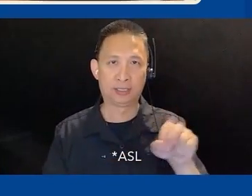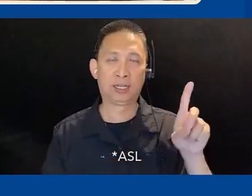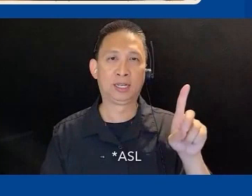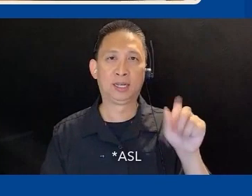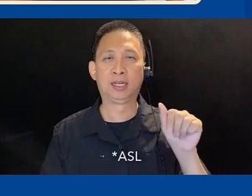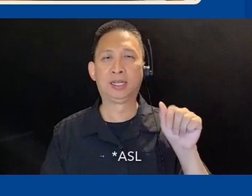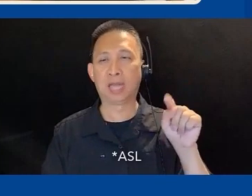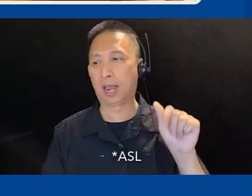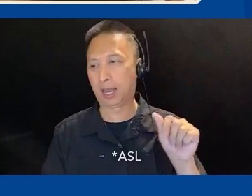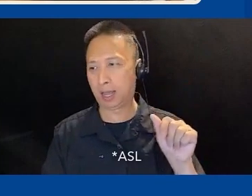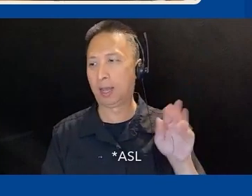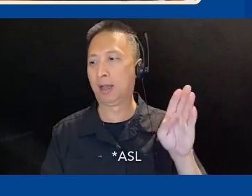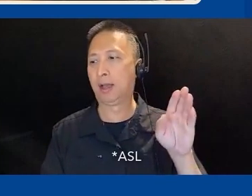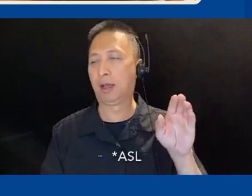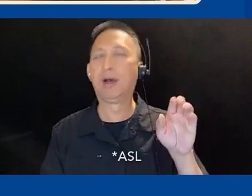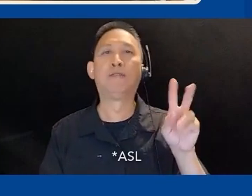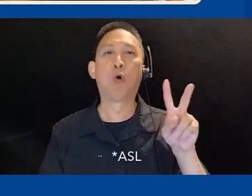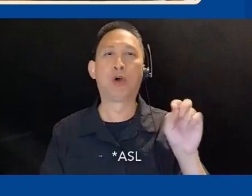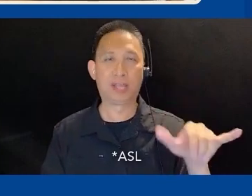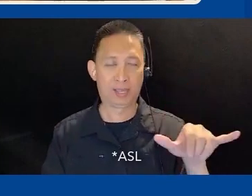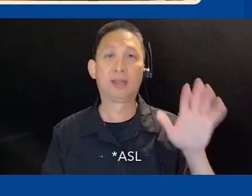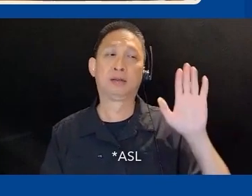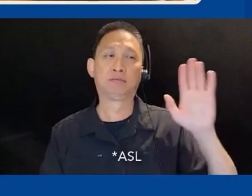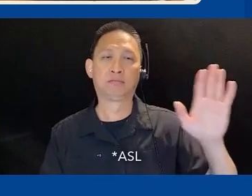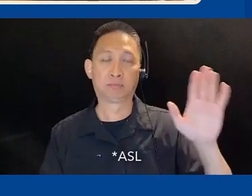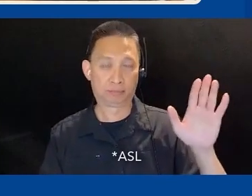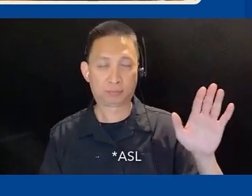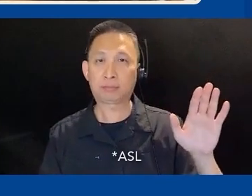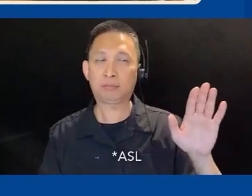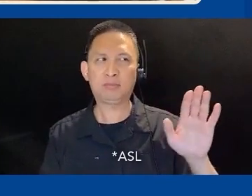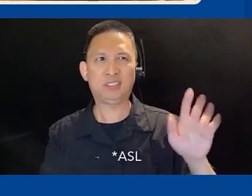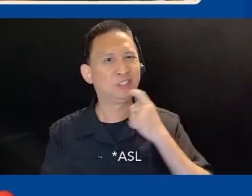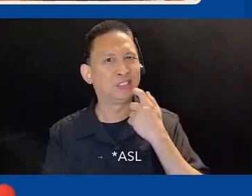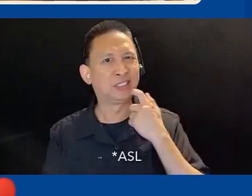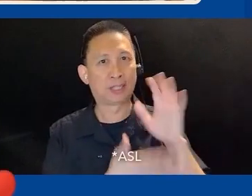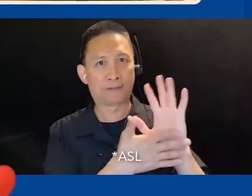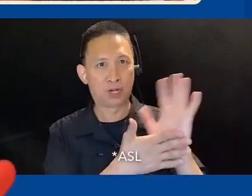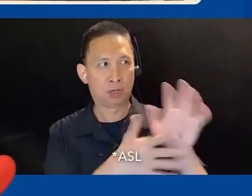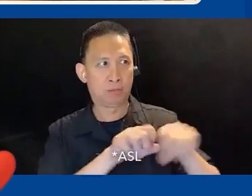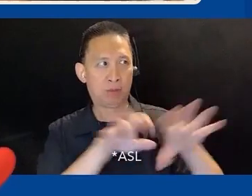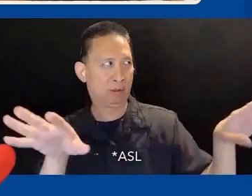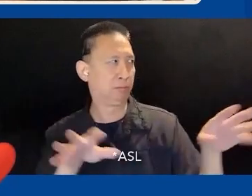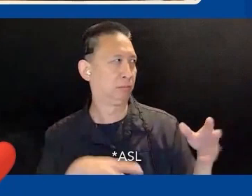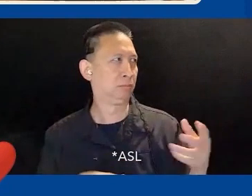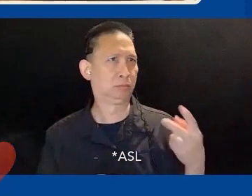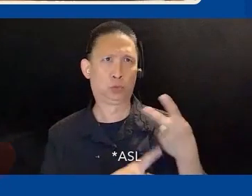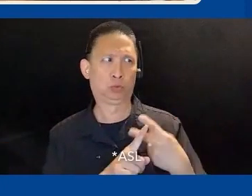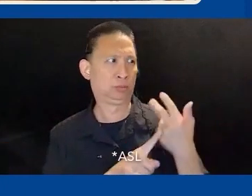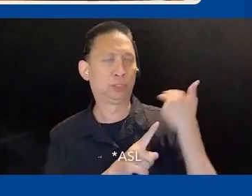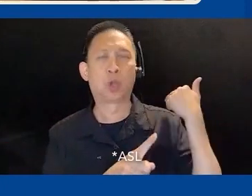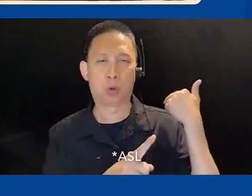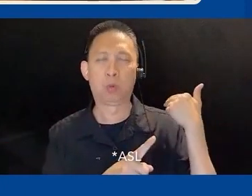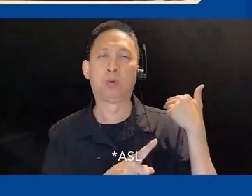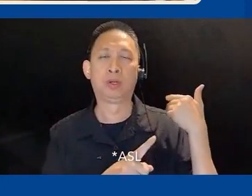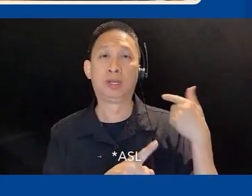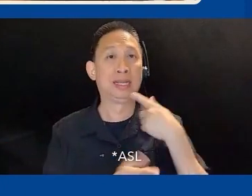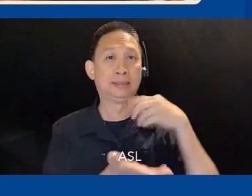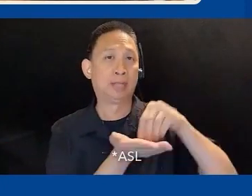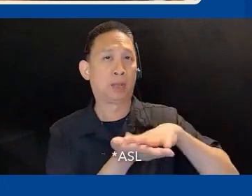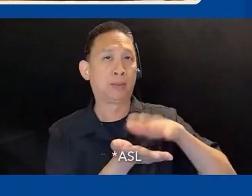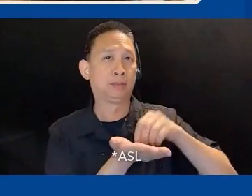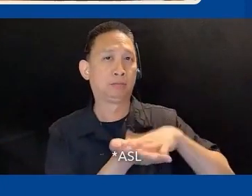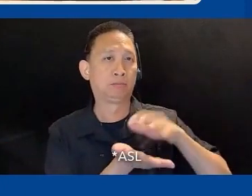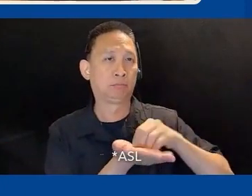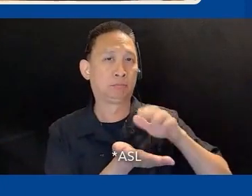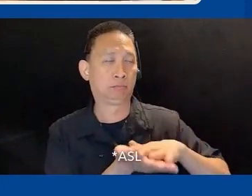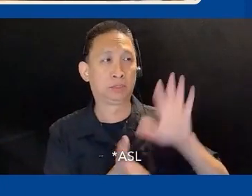of Worship, premiered at Tribeca a couple of months ago, which documents and showcases the last 30